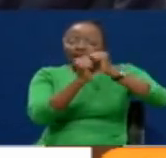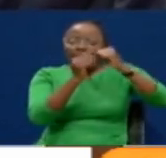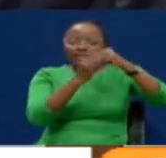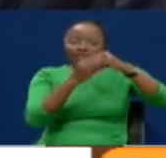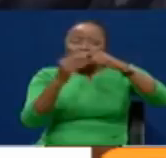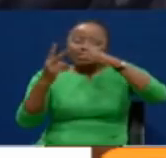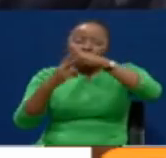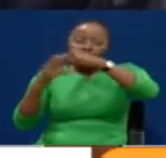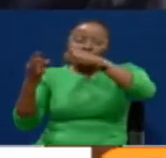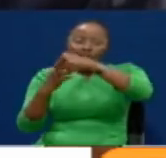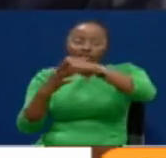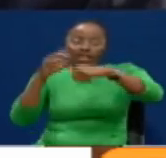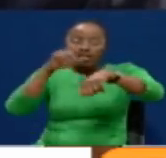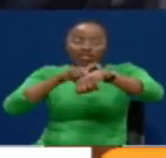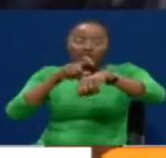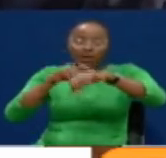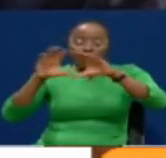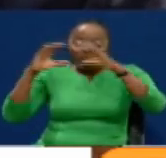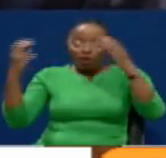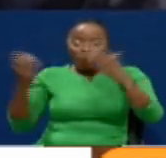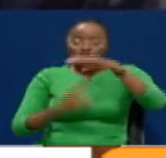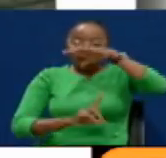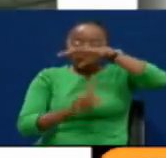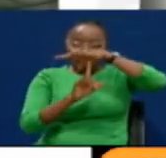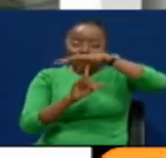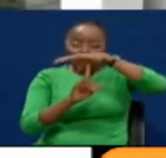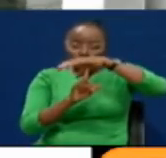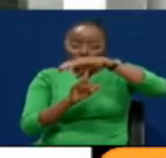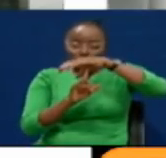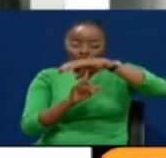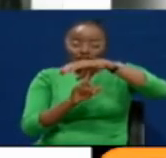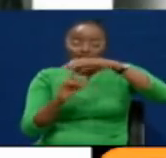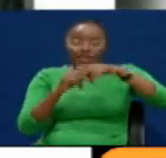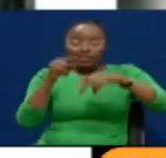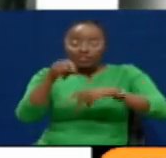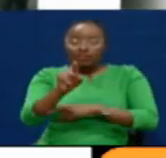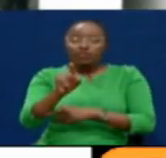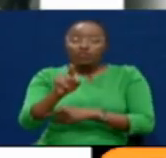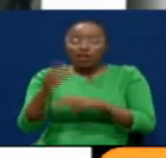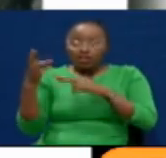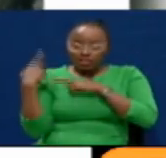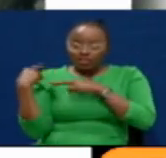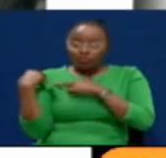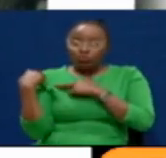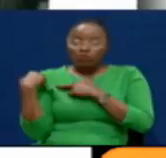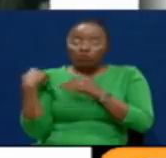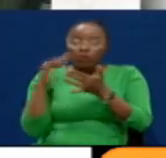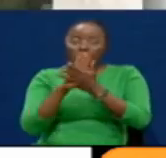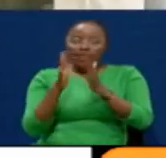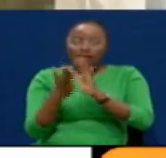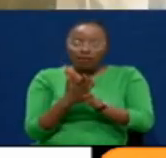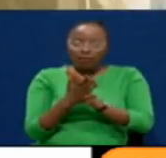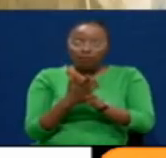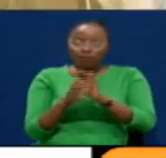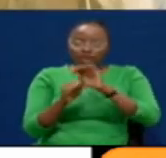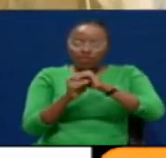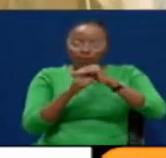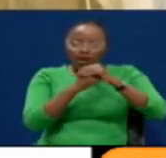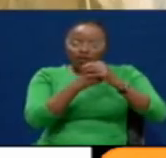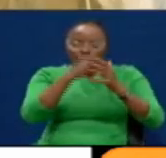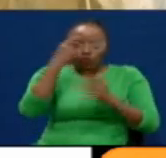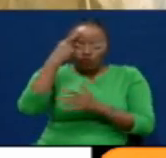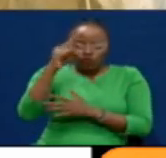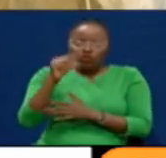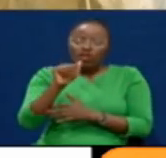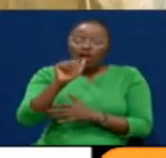1978. When the world championship got in, he was the one who became the patron of the